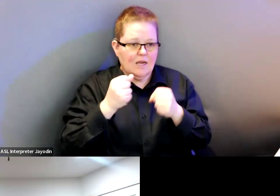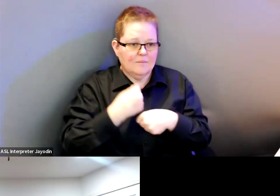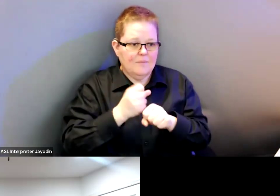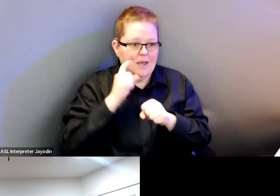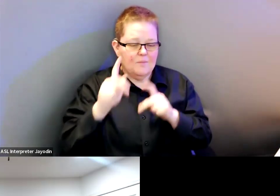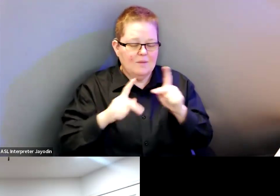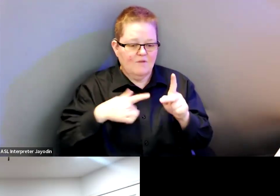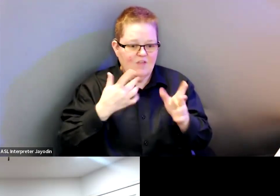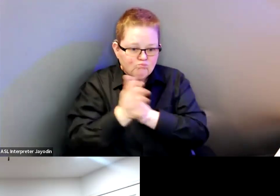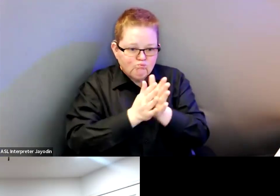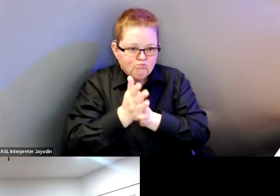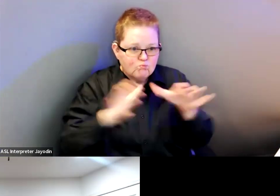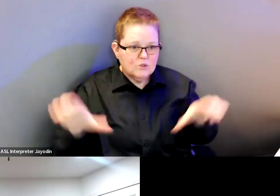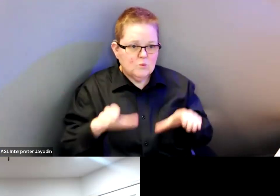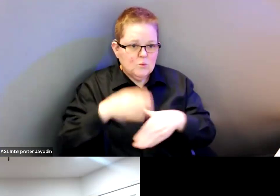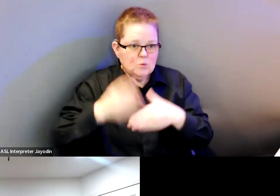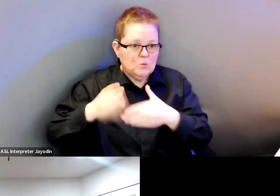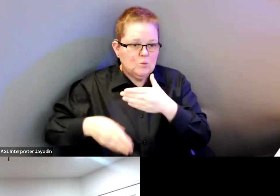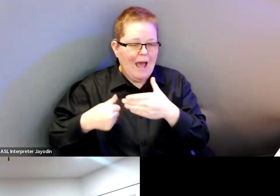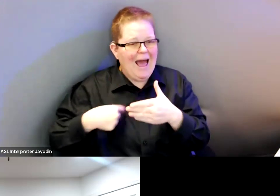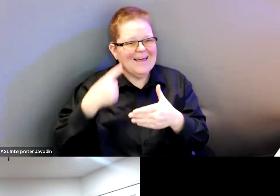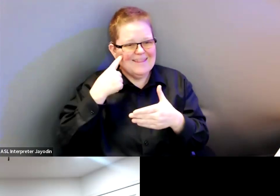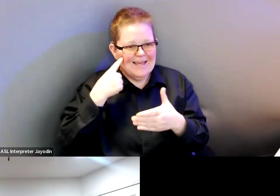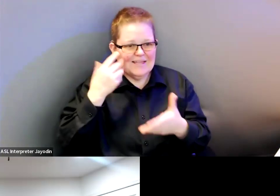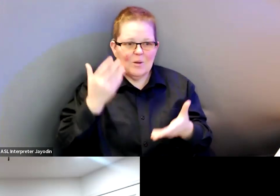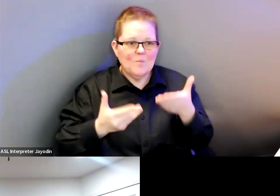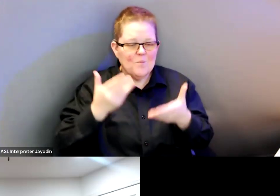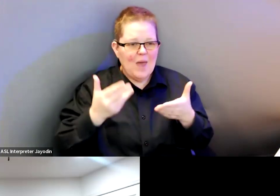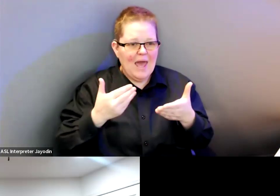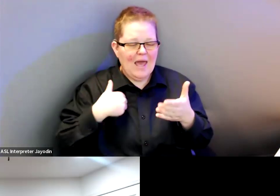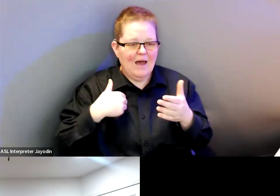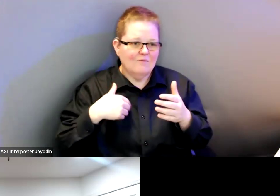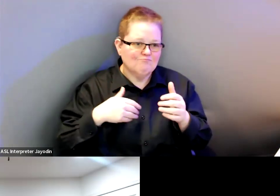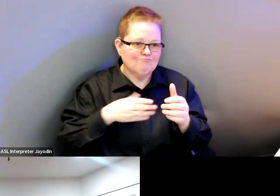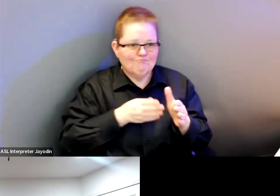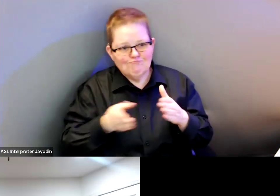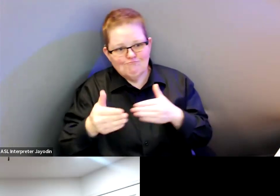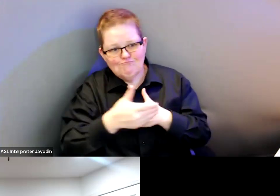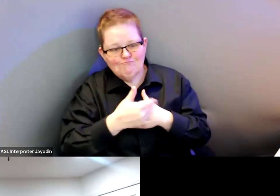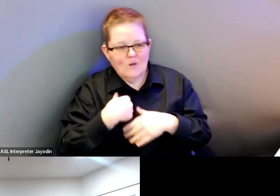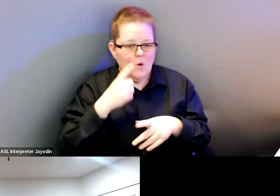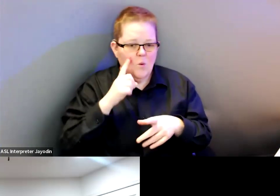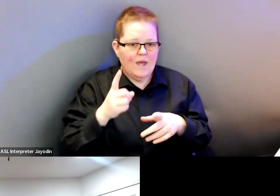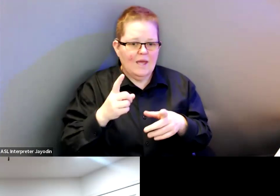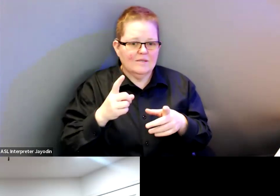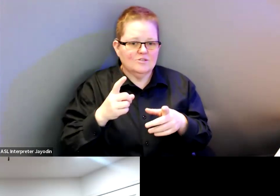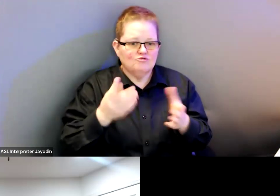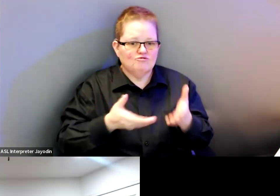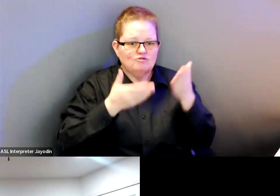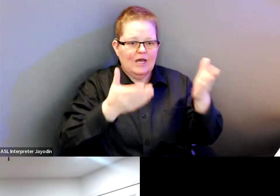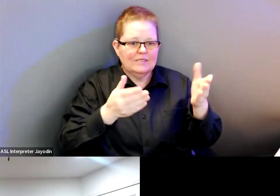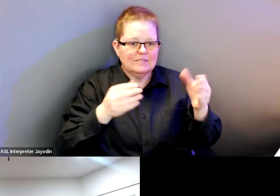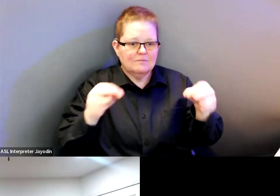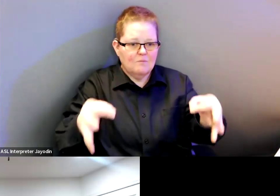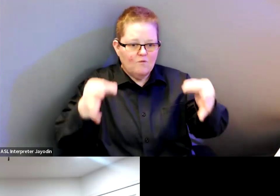things. I think there might be a way around that by saying like we suggest moving this back by